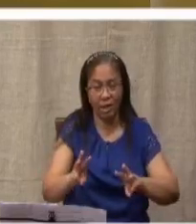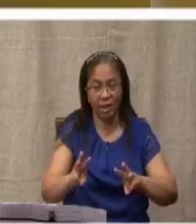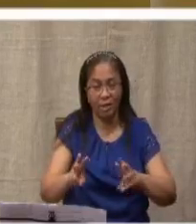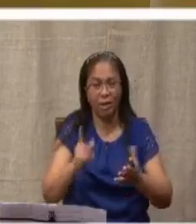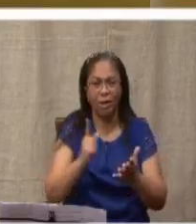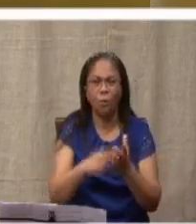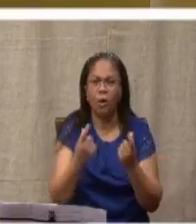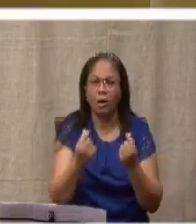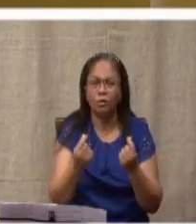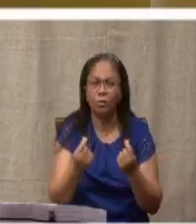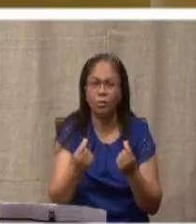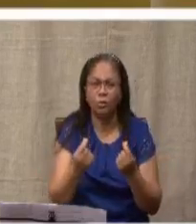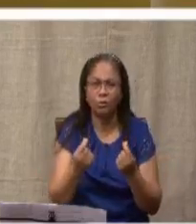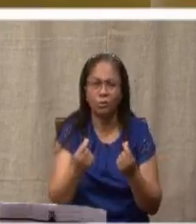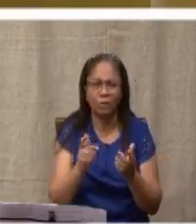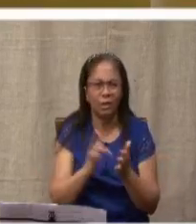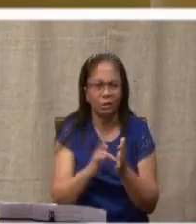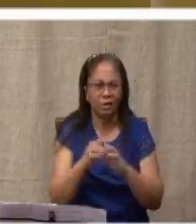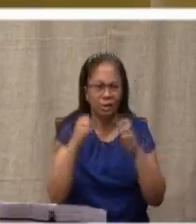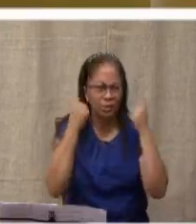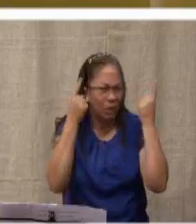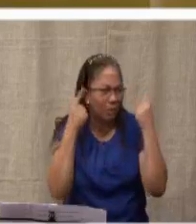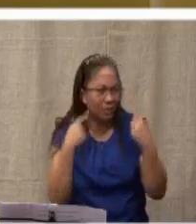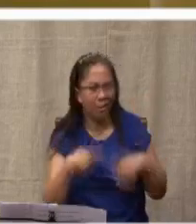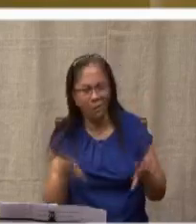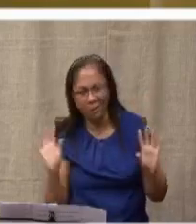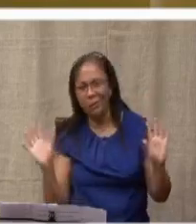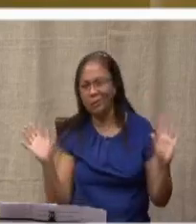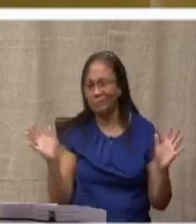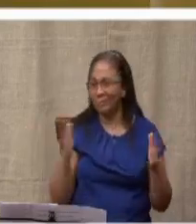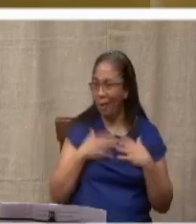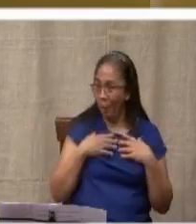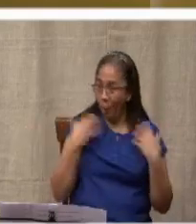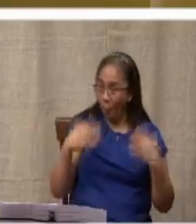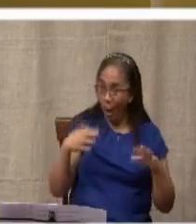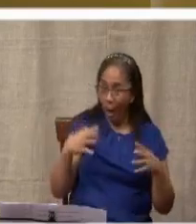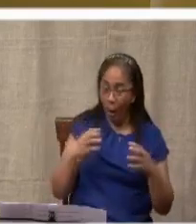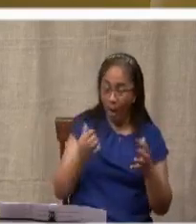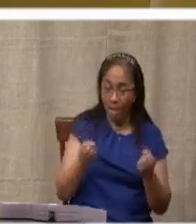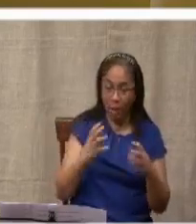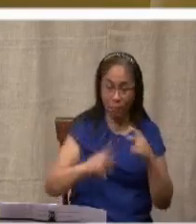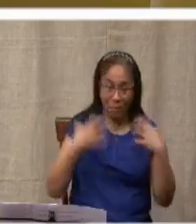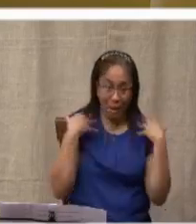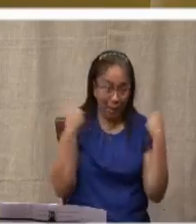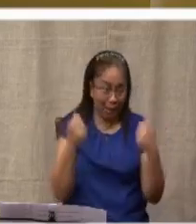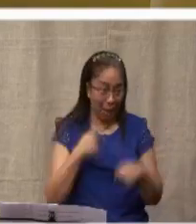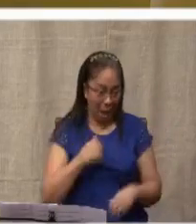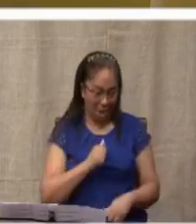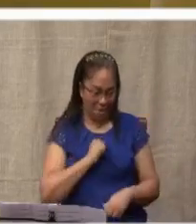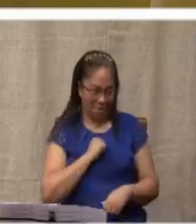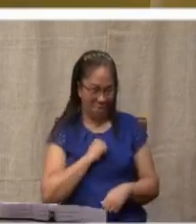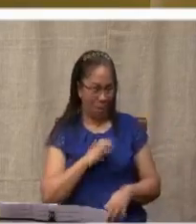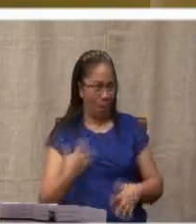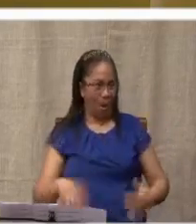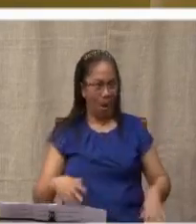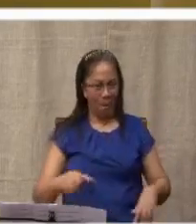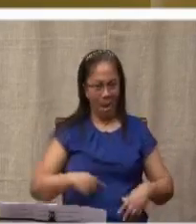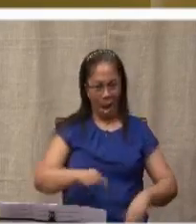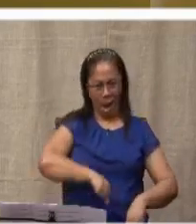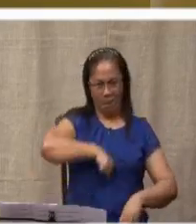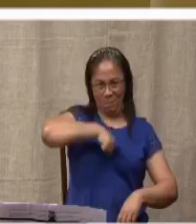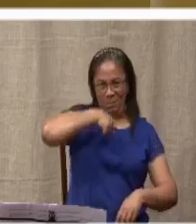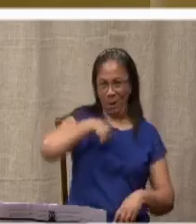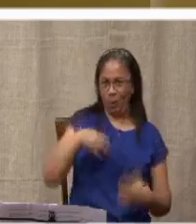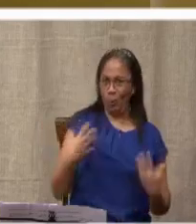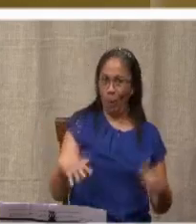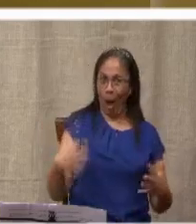he doesn't wake up next morning oh boy i got it look how much people get healed i i really really don't know look look listen man look